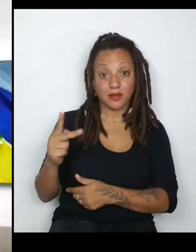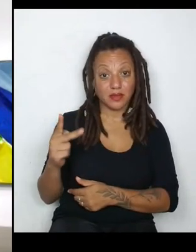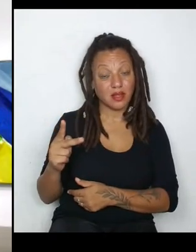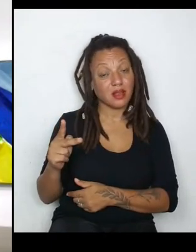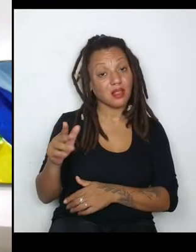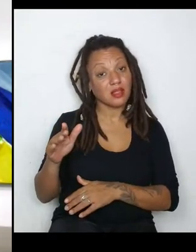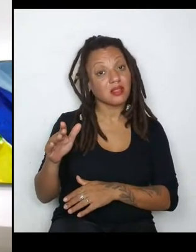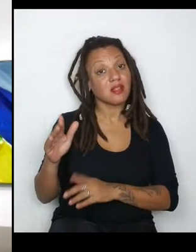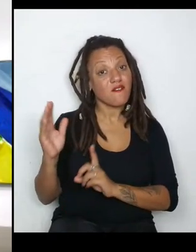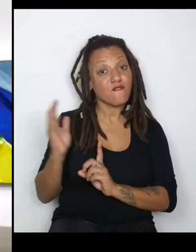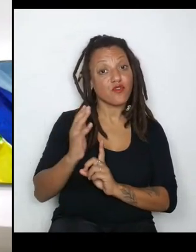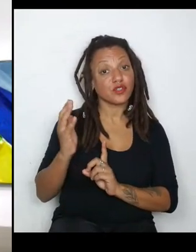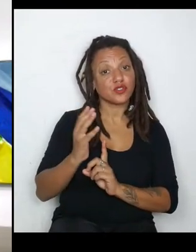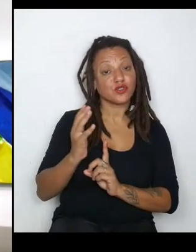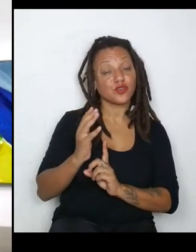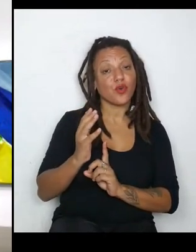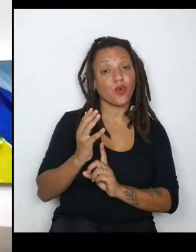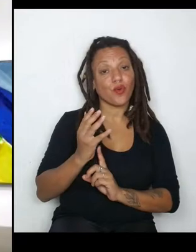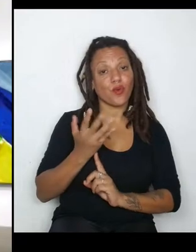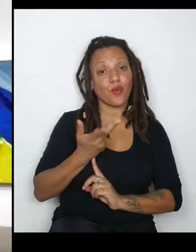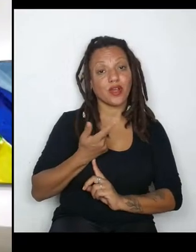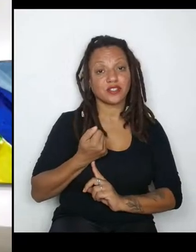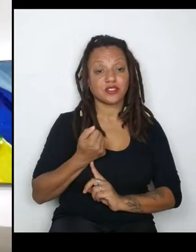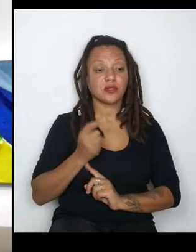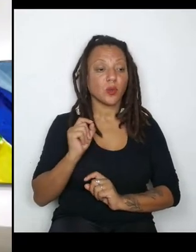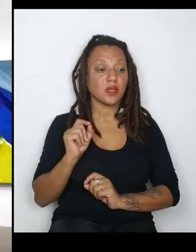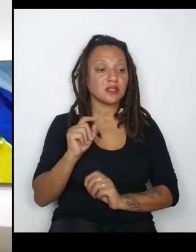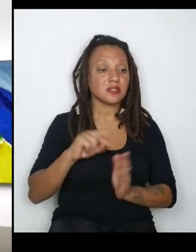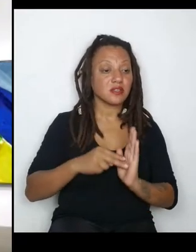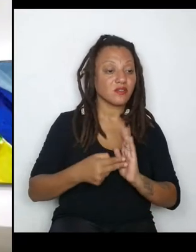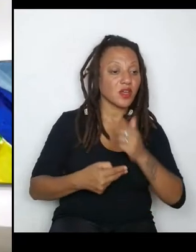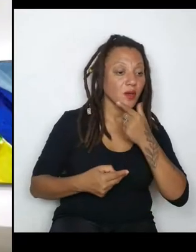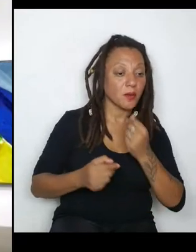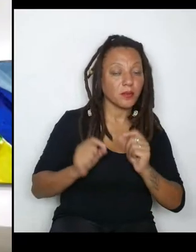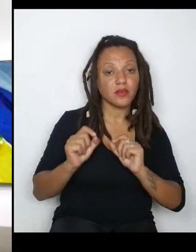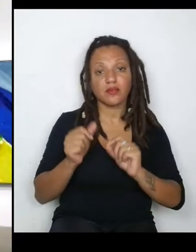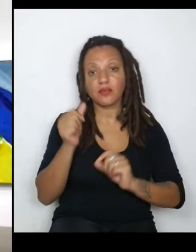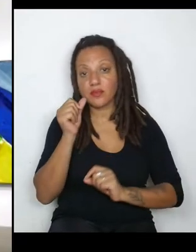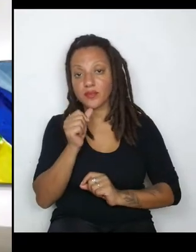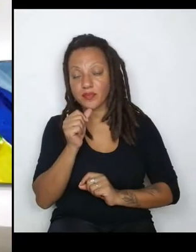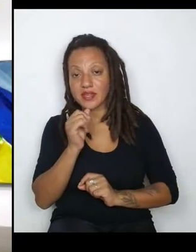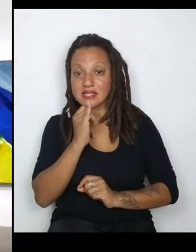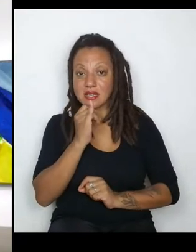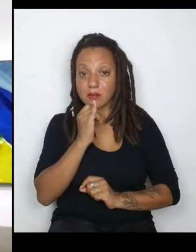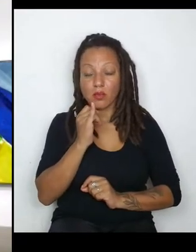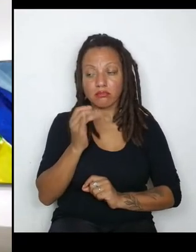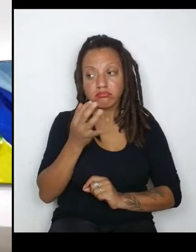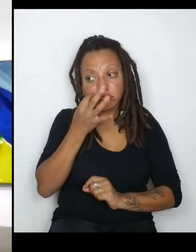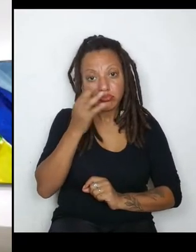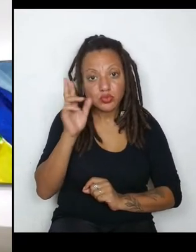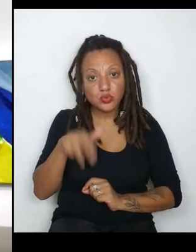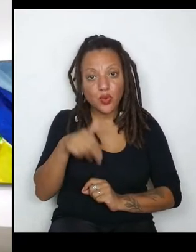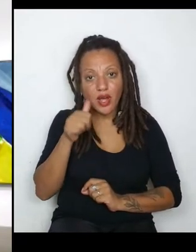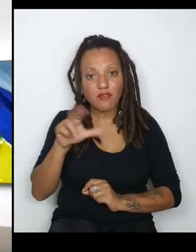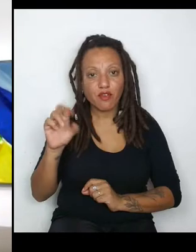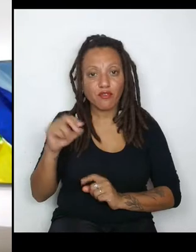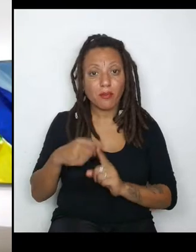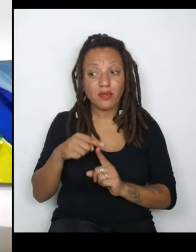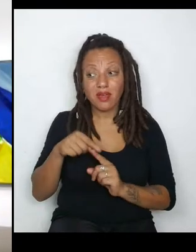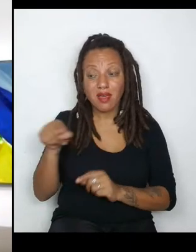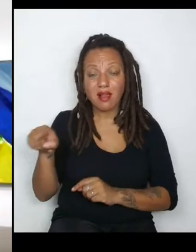difference of course he never met his grandmother she died before he was born but we have ample